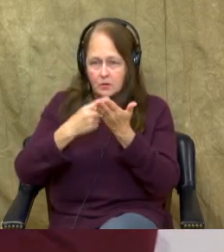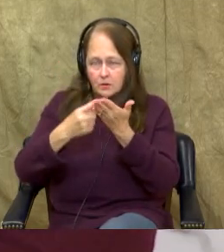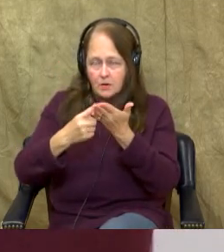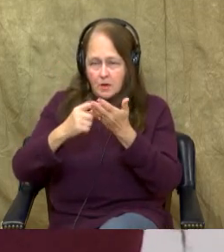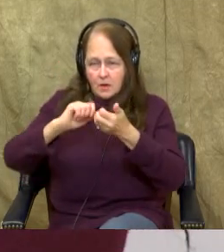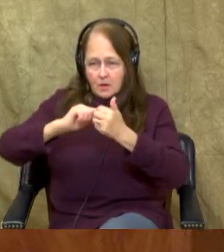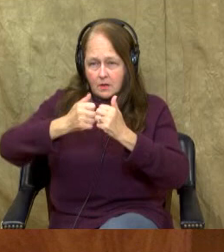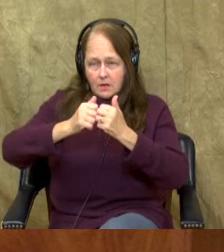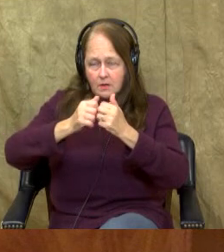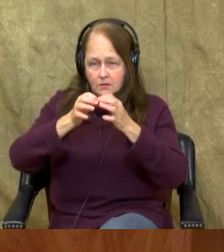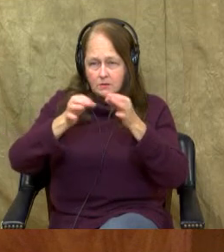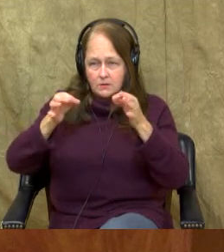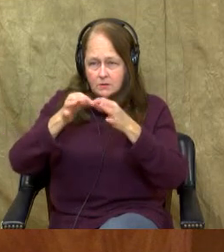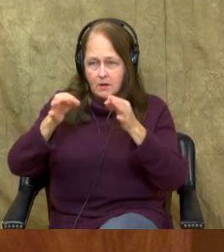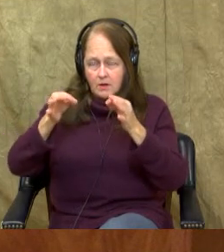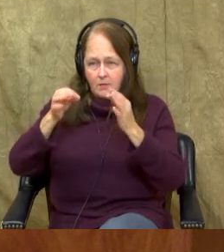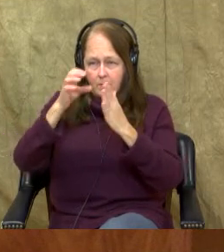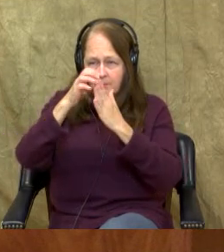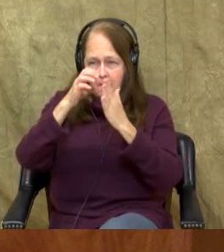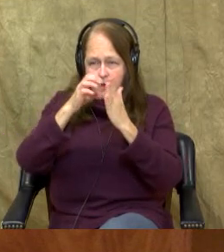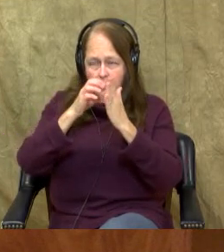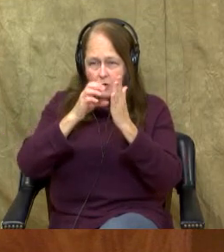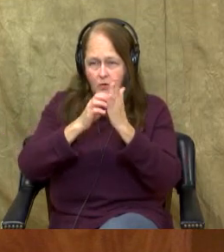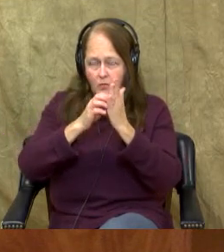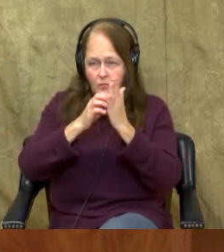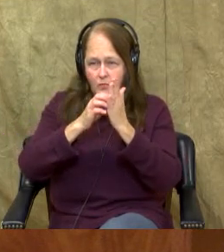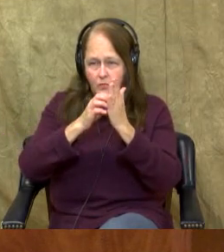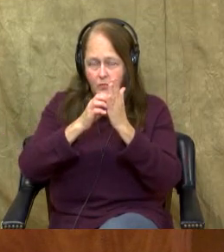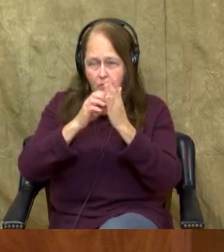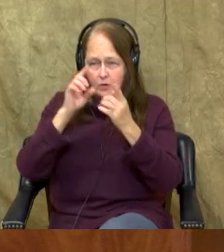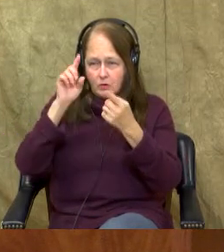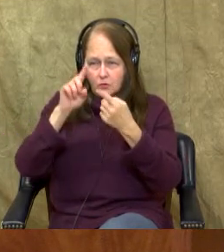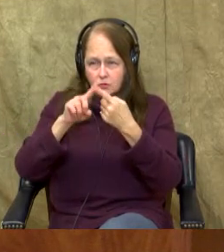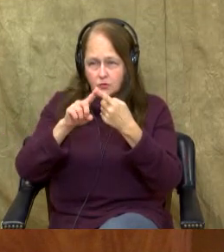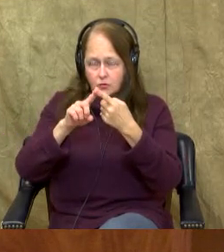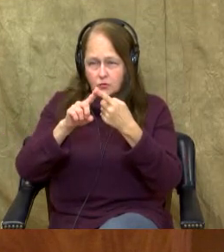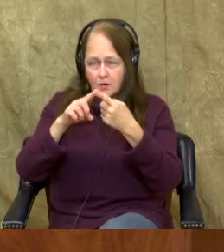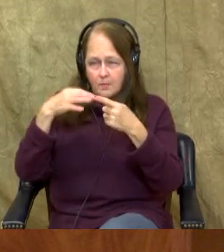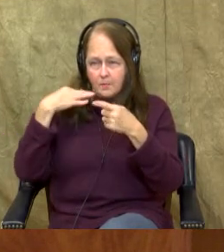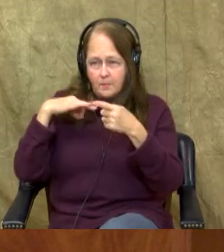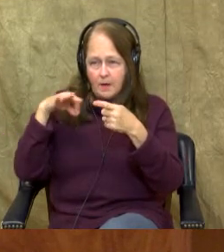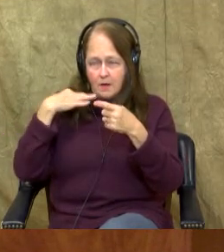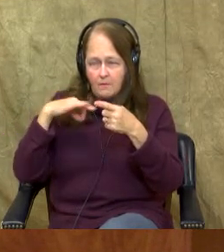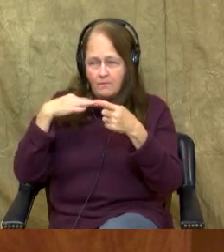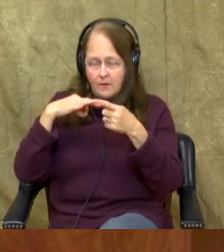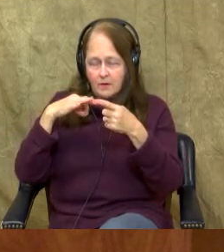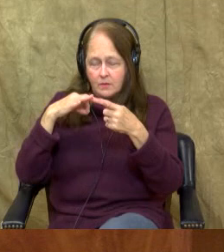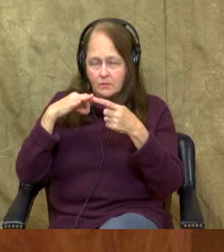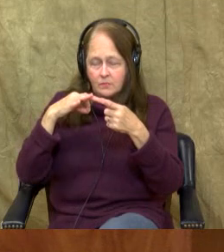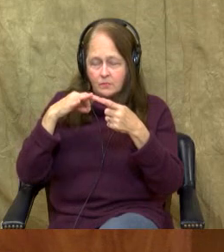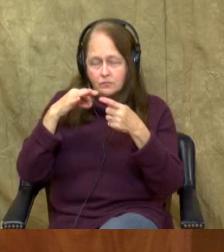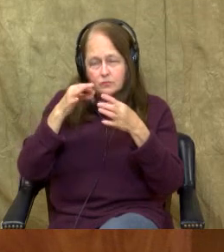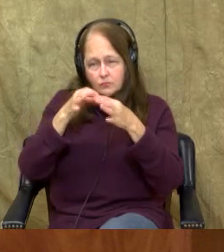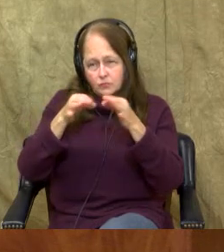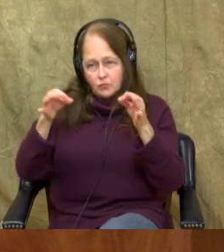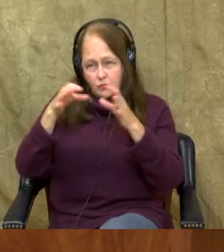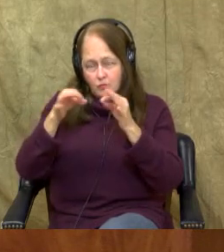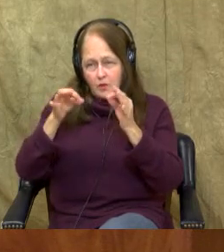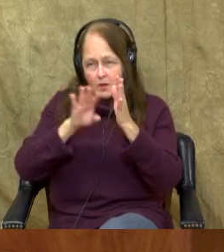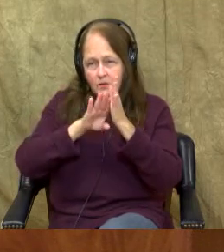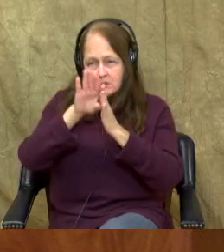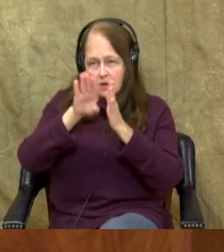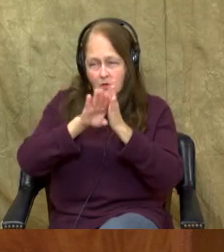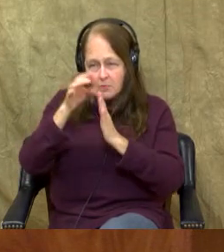how sentences and paragraphs connect to benefit this text structure so that it helps with the development